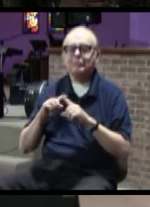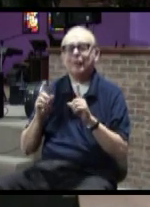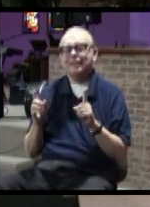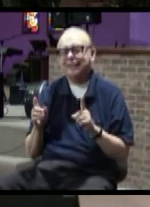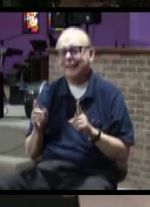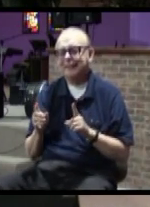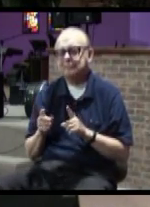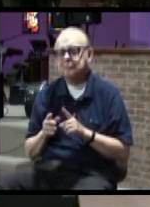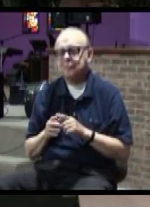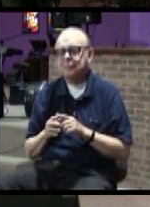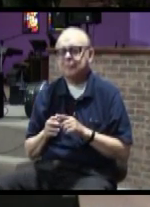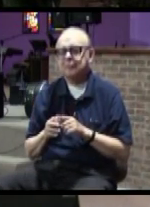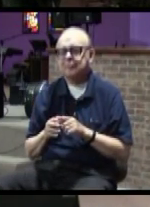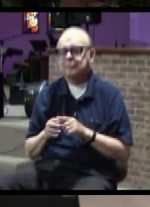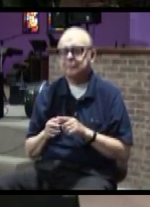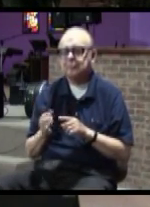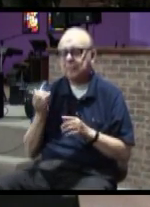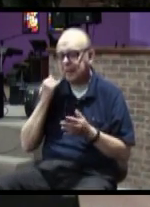But